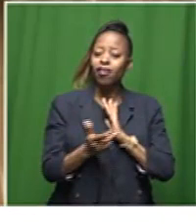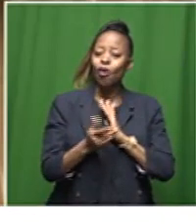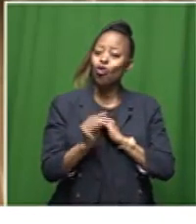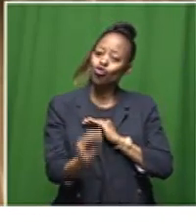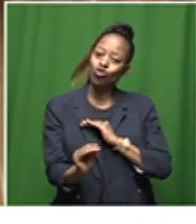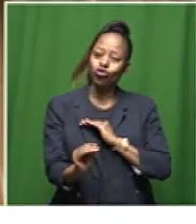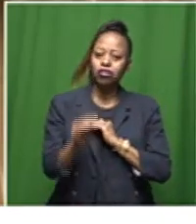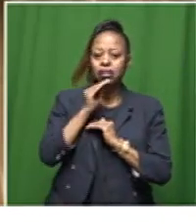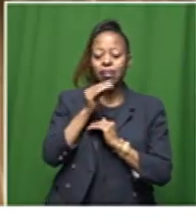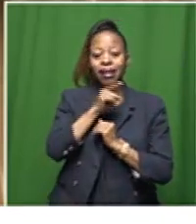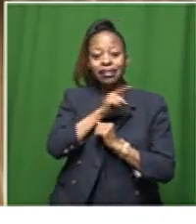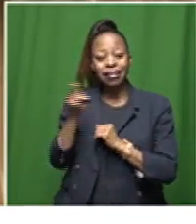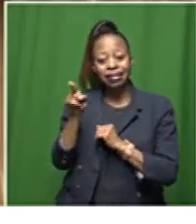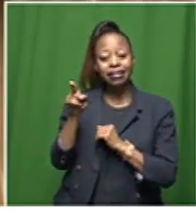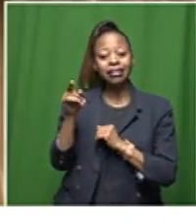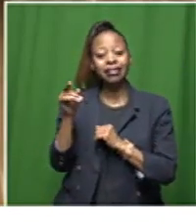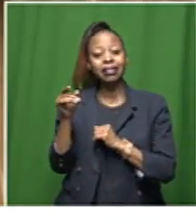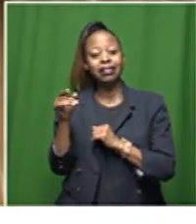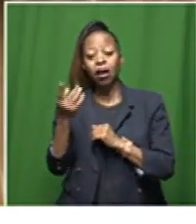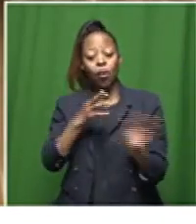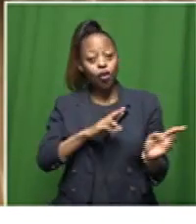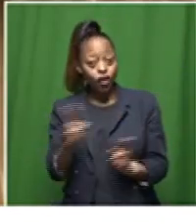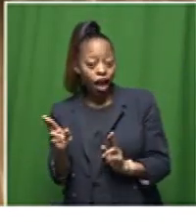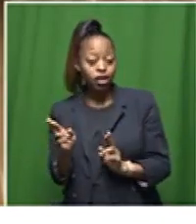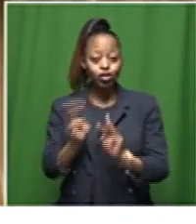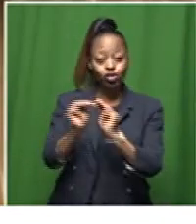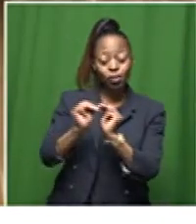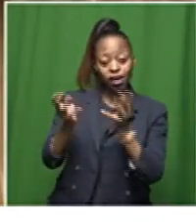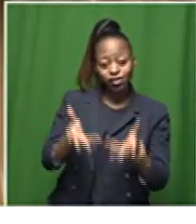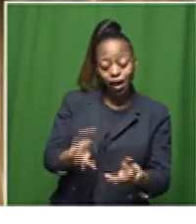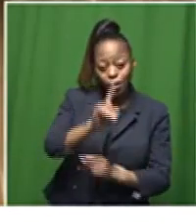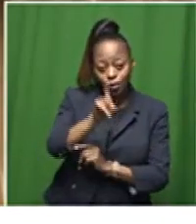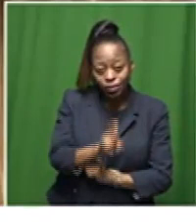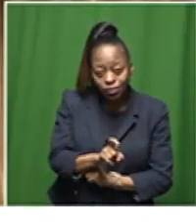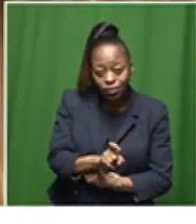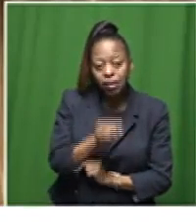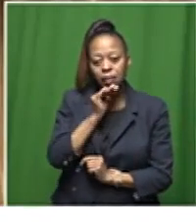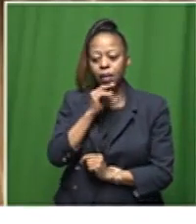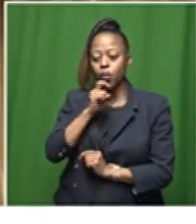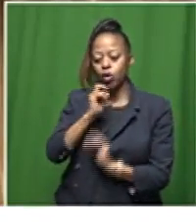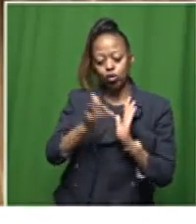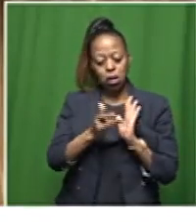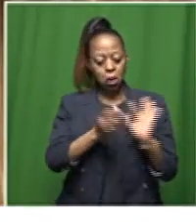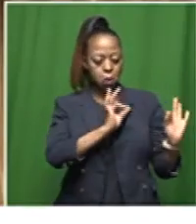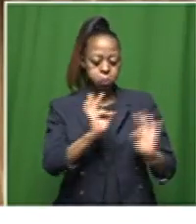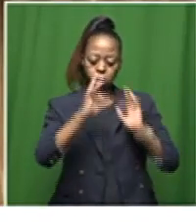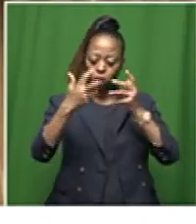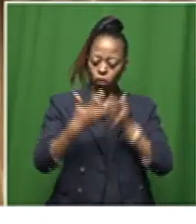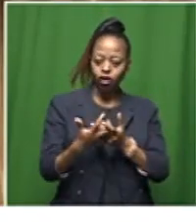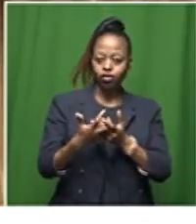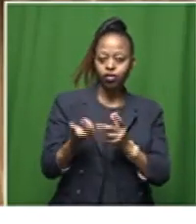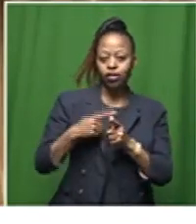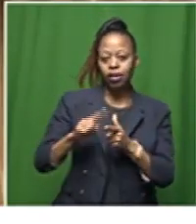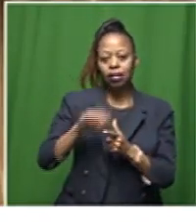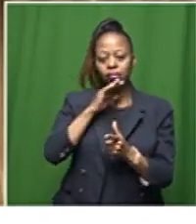Are councils ready for governing today? Are we utilizing technology? Are